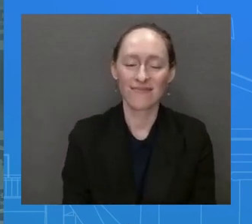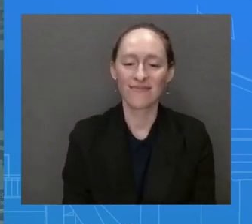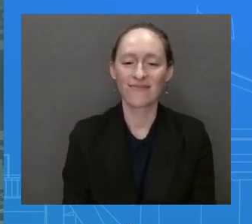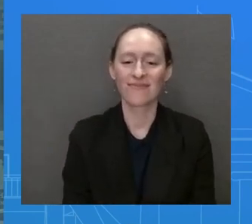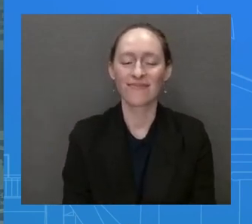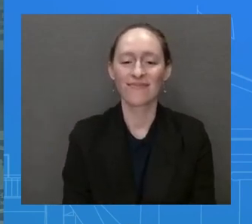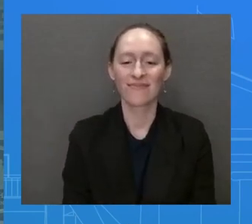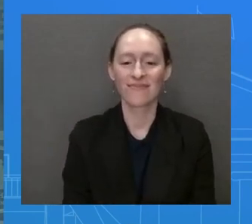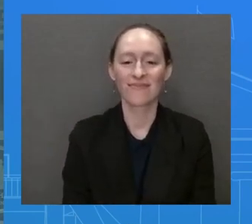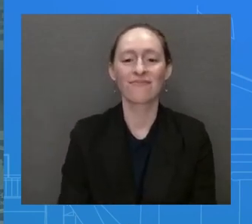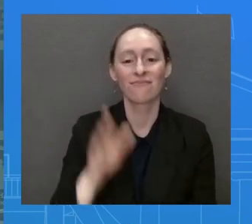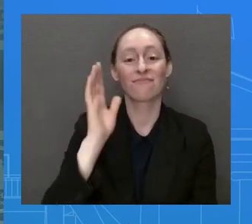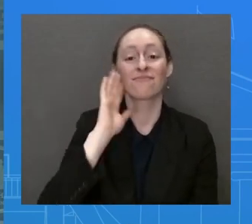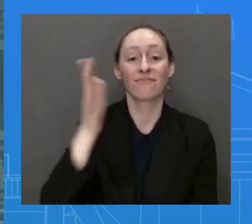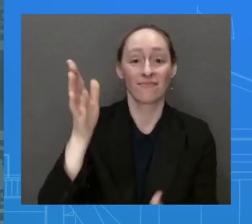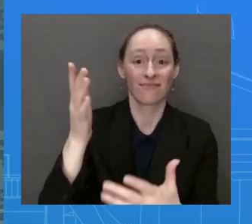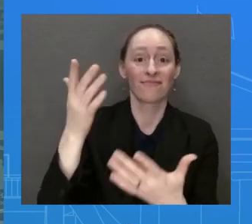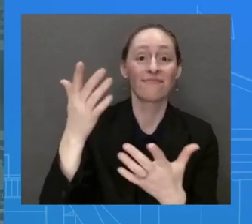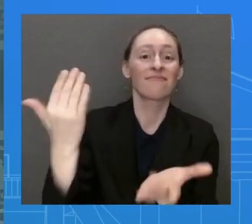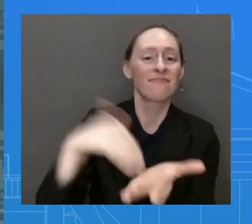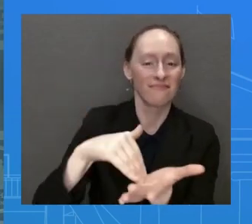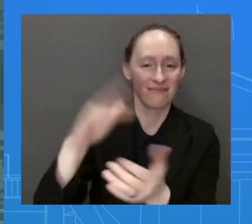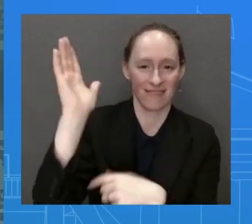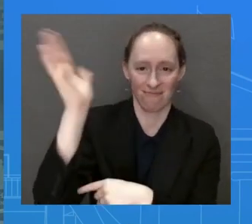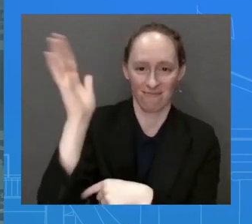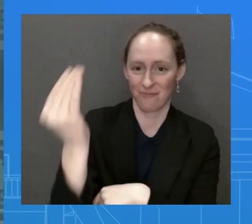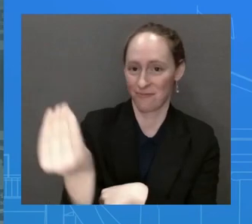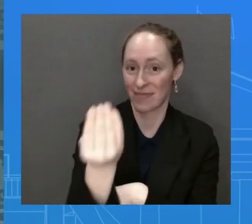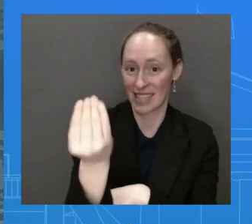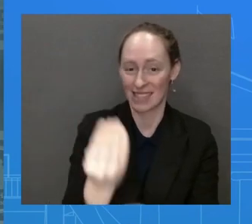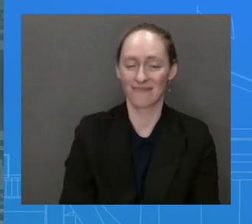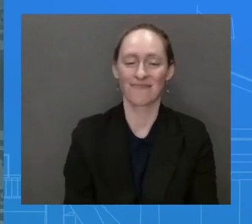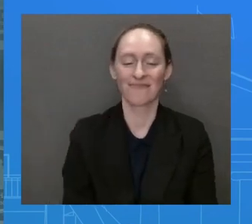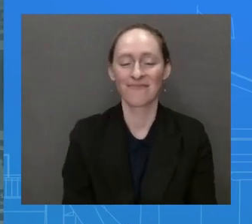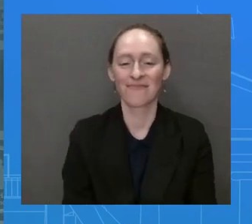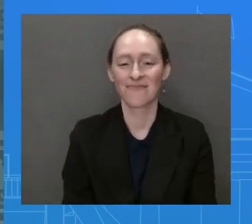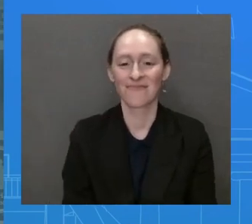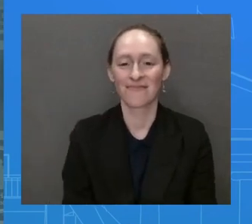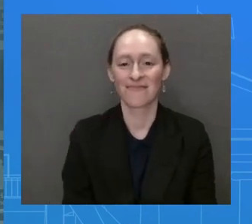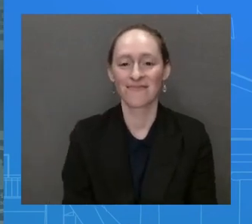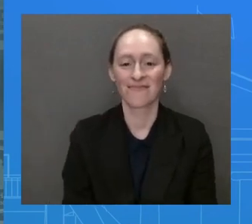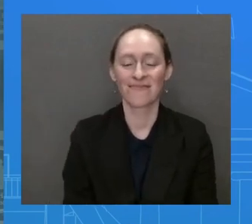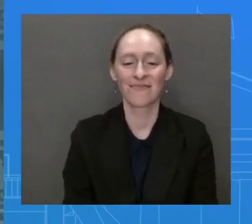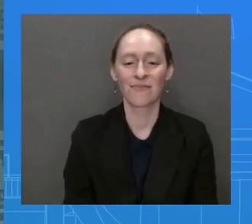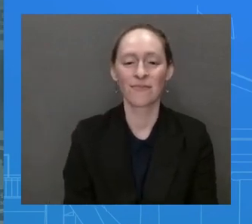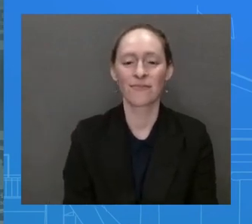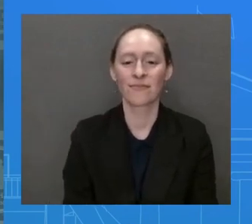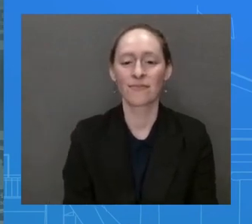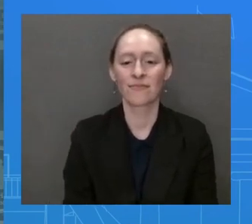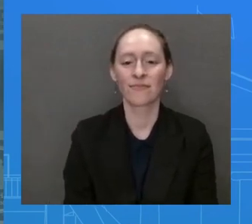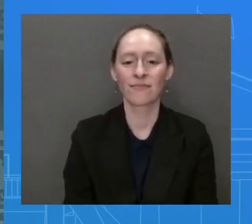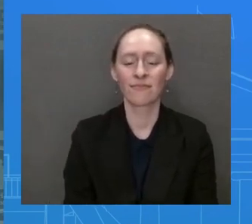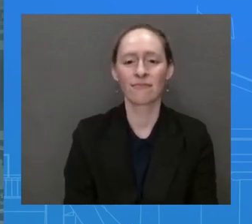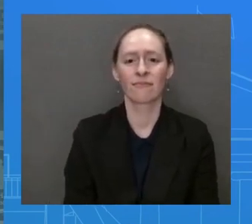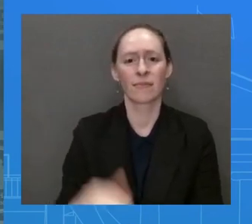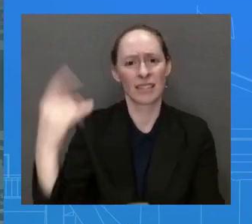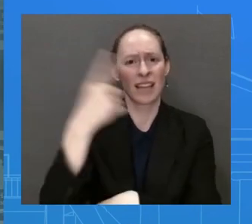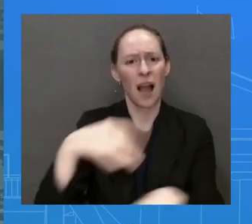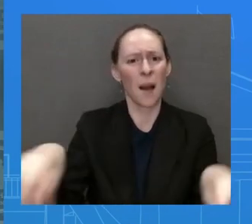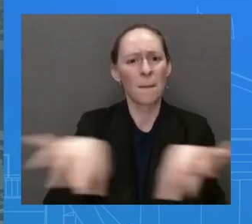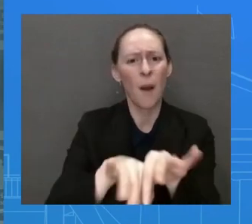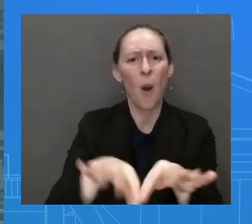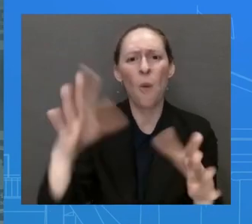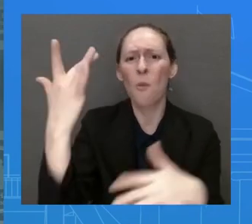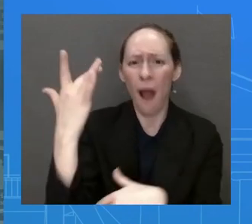take any questions, this is an important day. As a member of Delta Sigma Theta Sorority, Incorporated, it's our